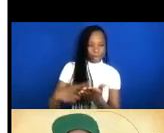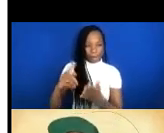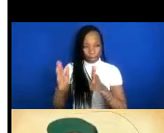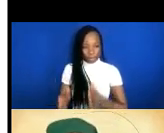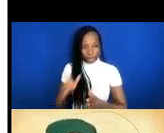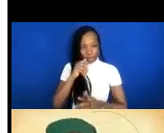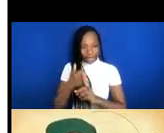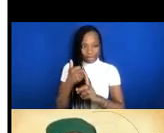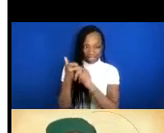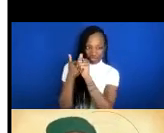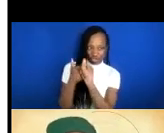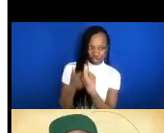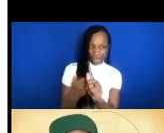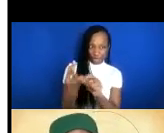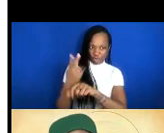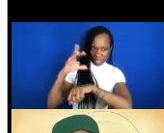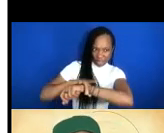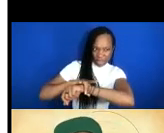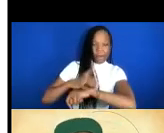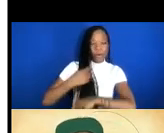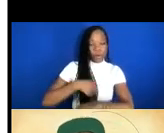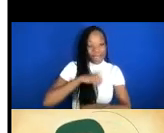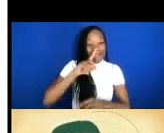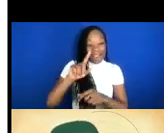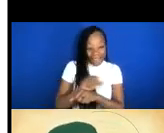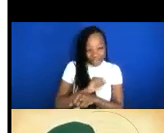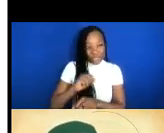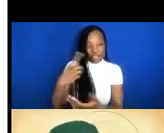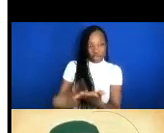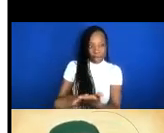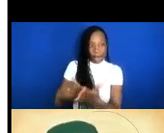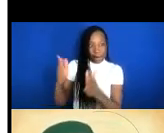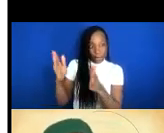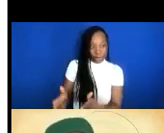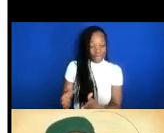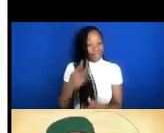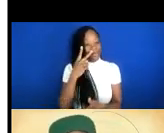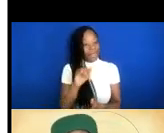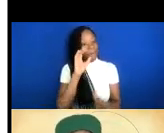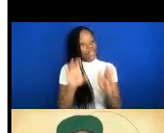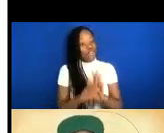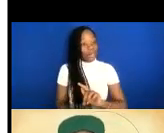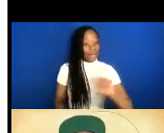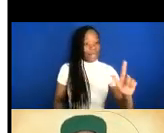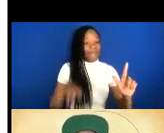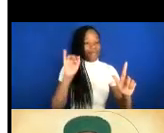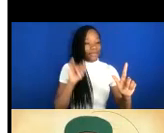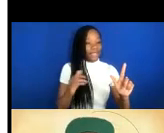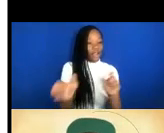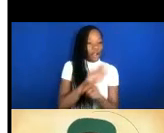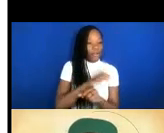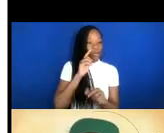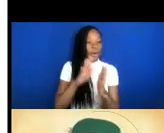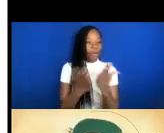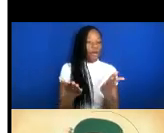being tracked by a monitor, you're talking about a person. The picture on the left is the cover for the No More